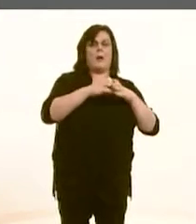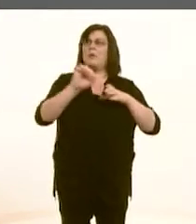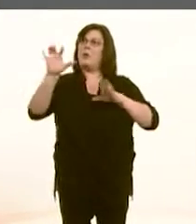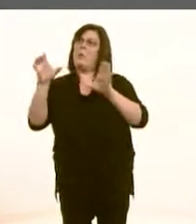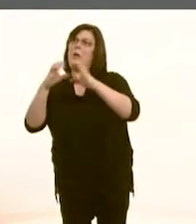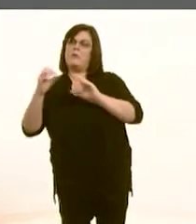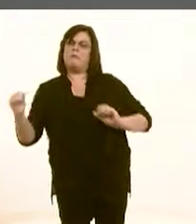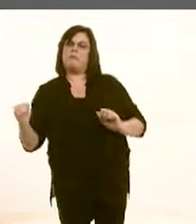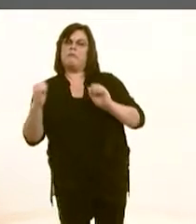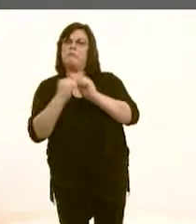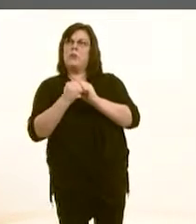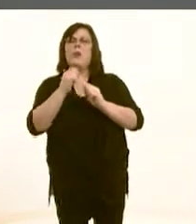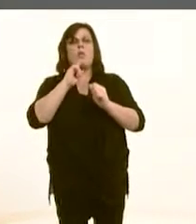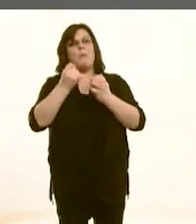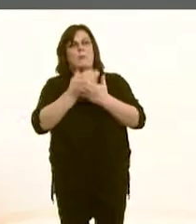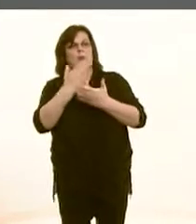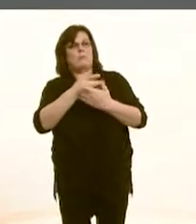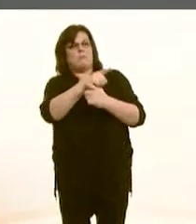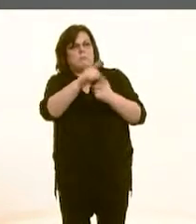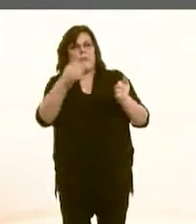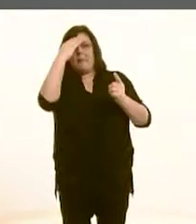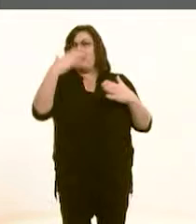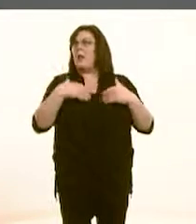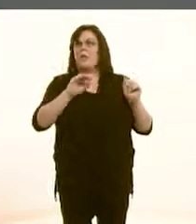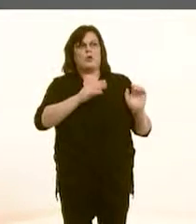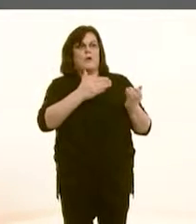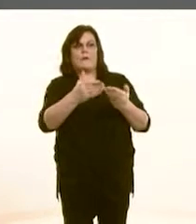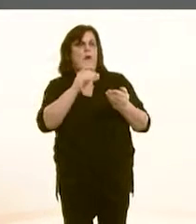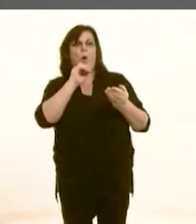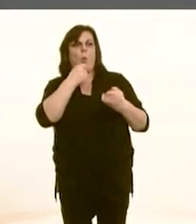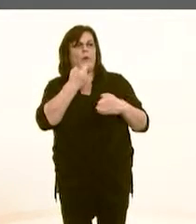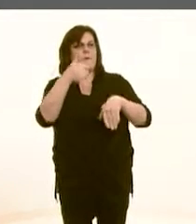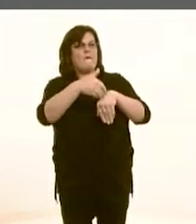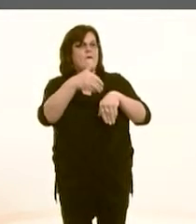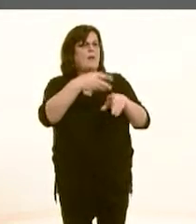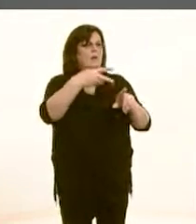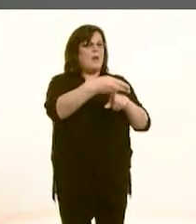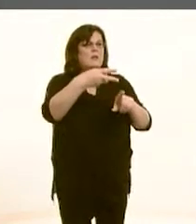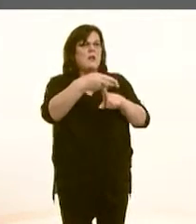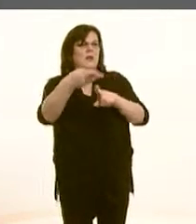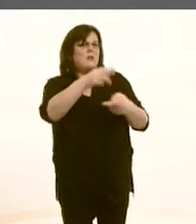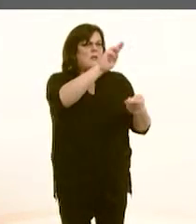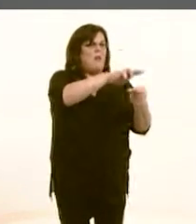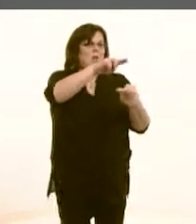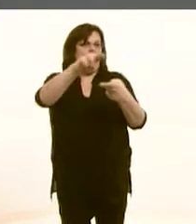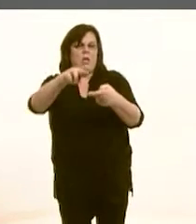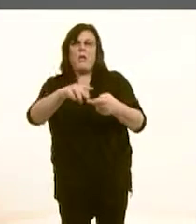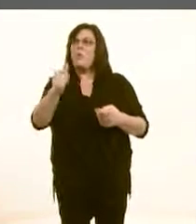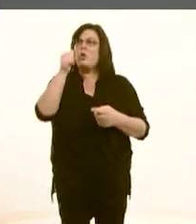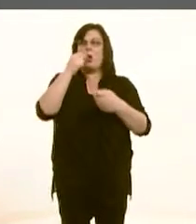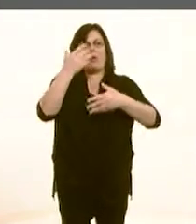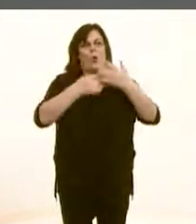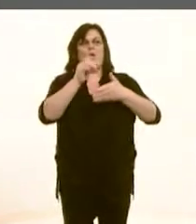sure that mental health services were not easy targets for cost cutting. We know that the Audit Office back